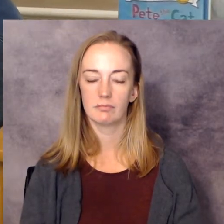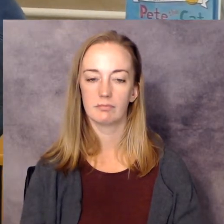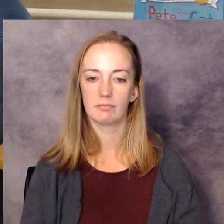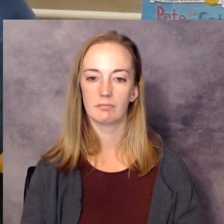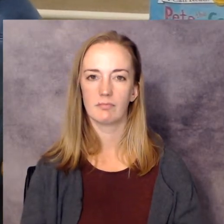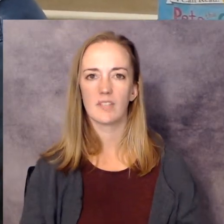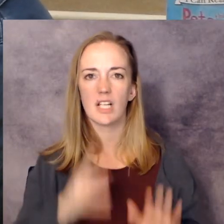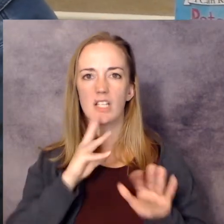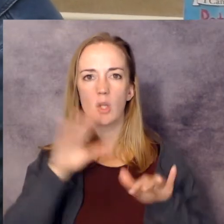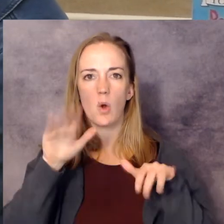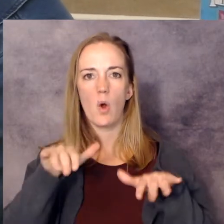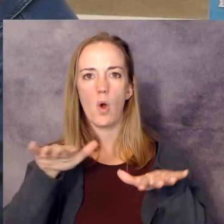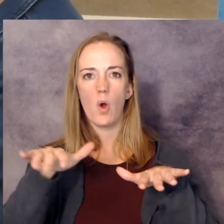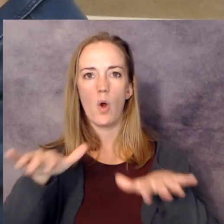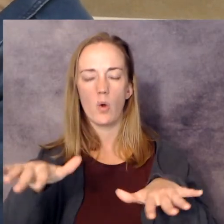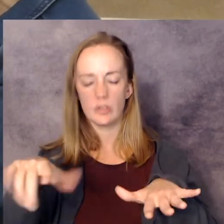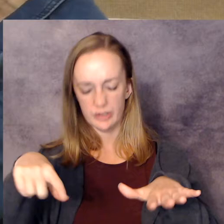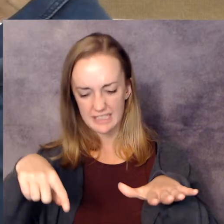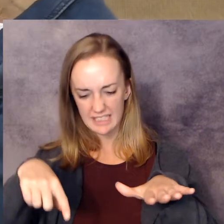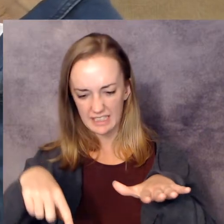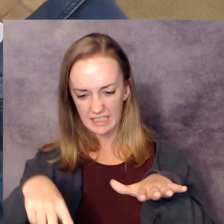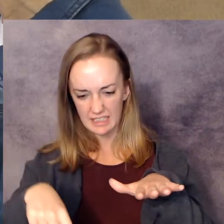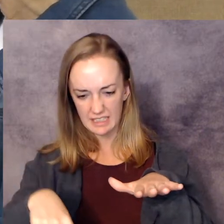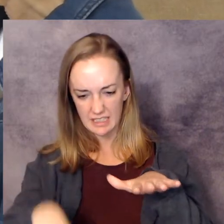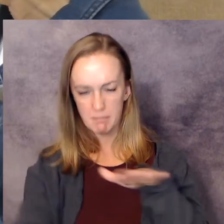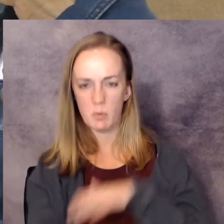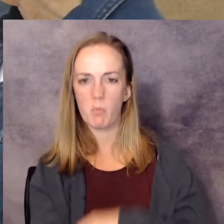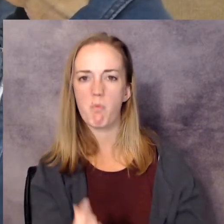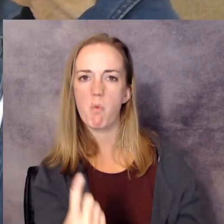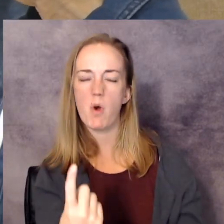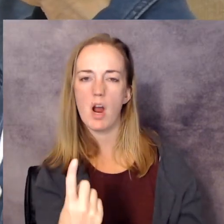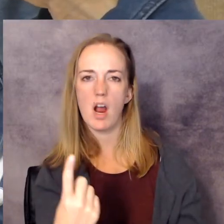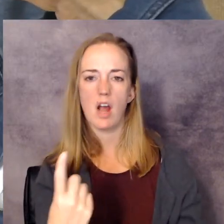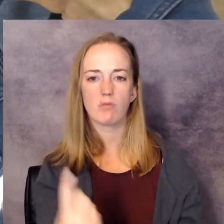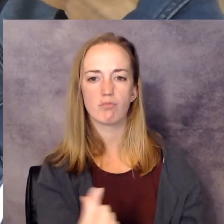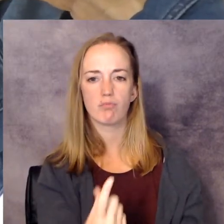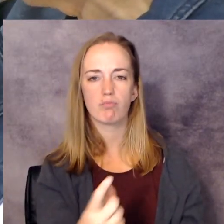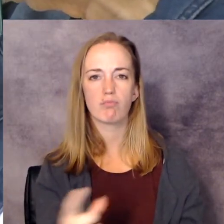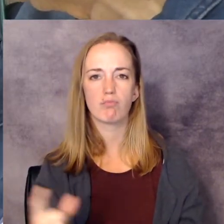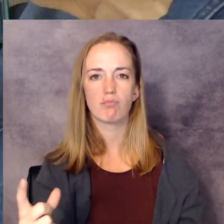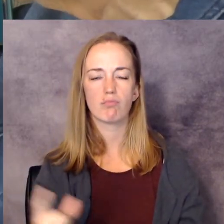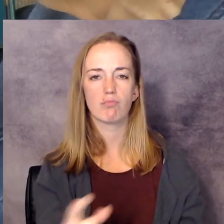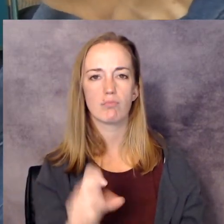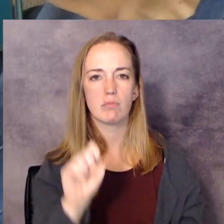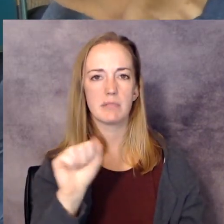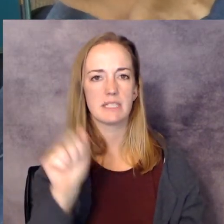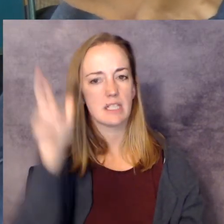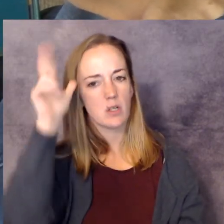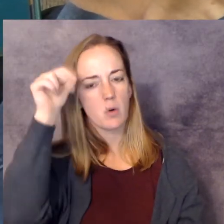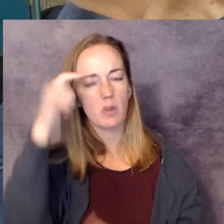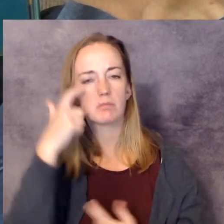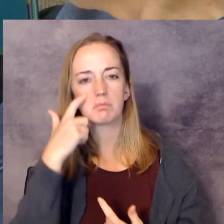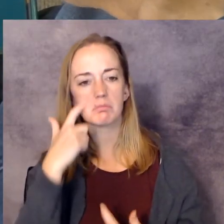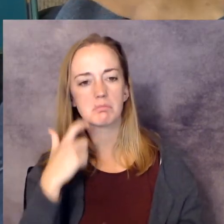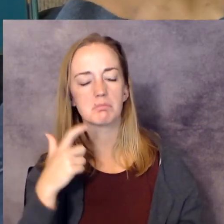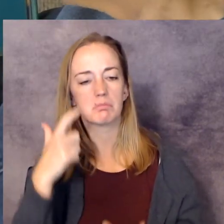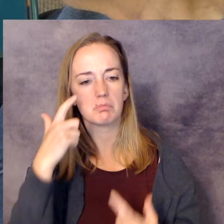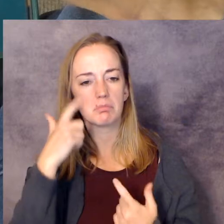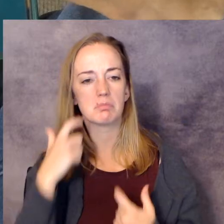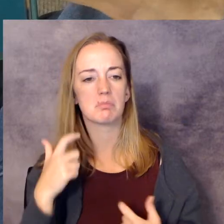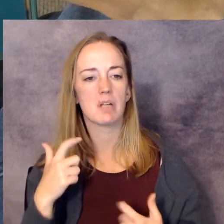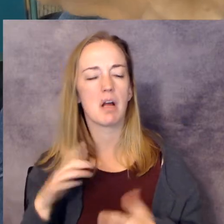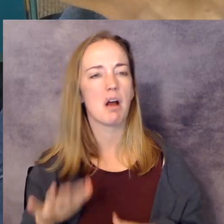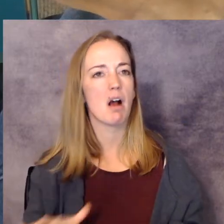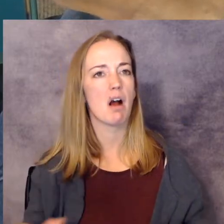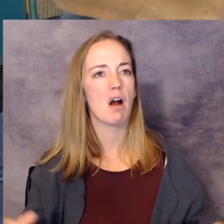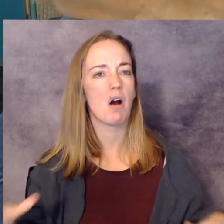Beneath the ocean, deep and wide, one lonely drifting seahorse cried. In all the